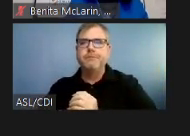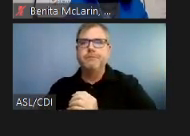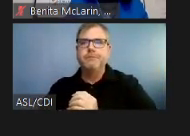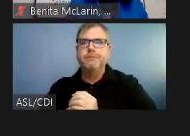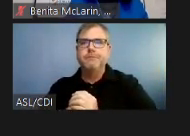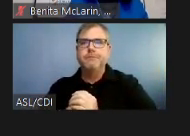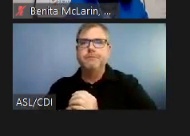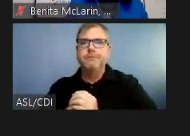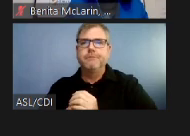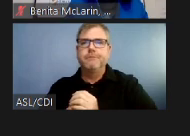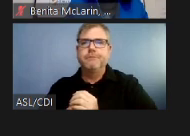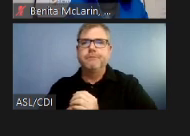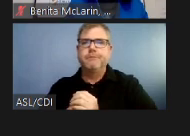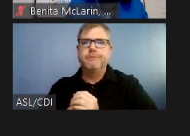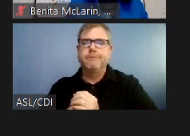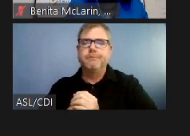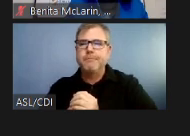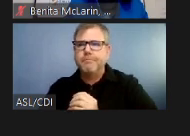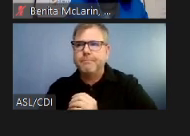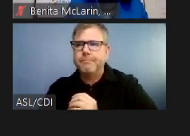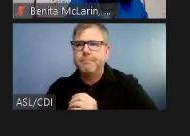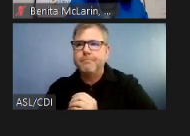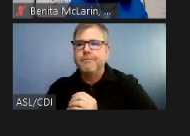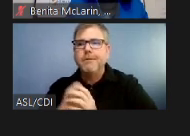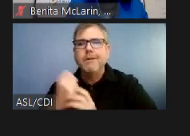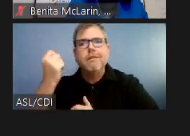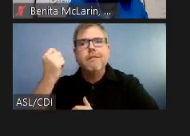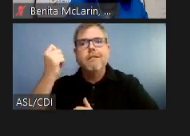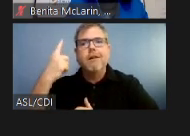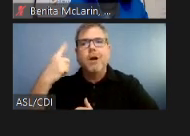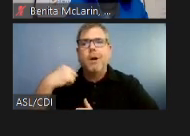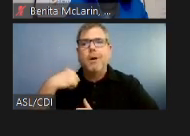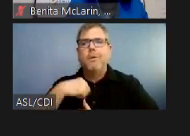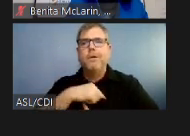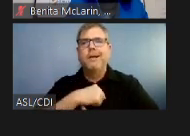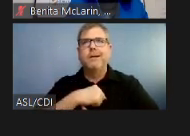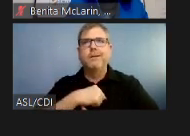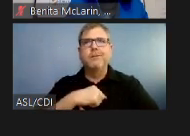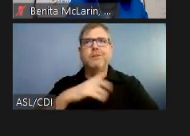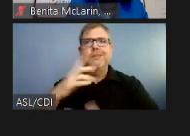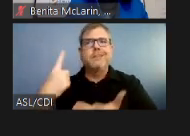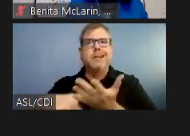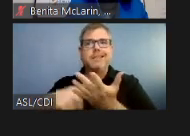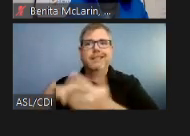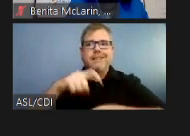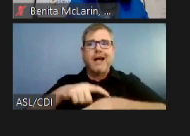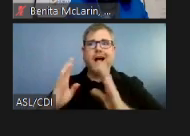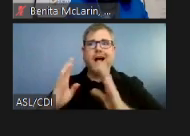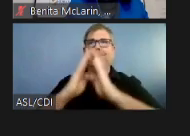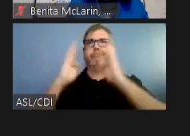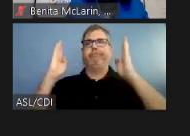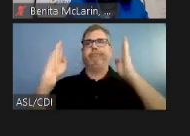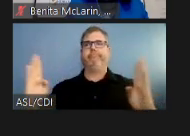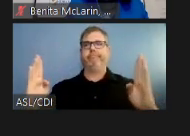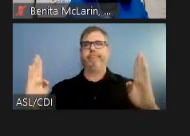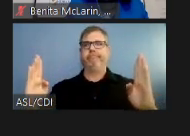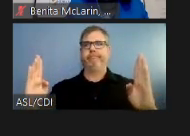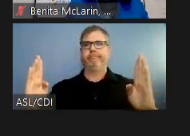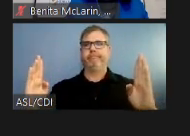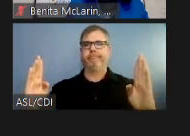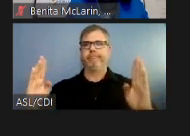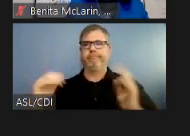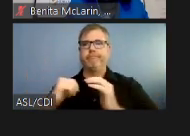late January or early February, very broad time frames for these tiers. We're going to have probably at least 20